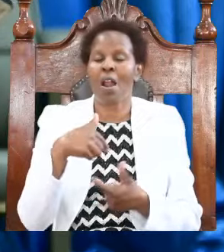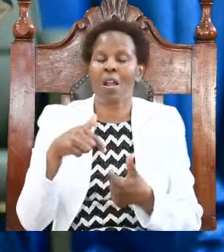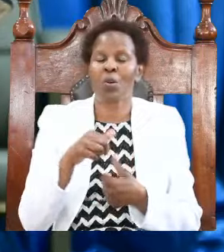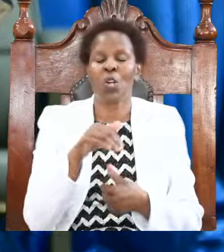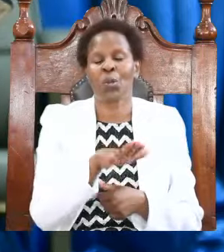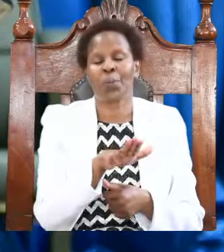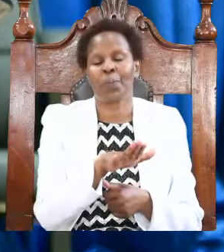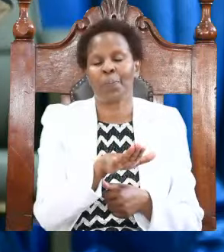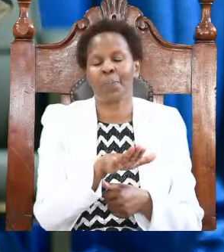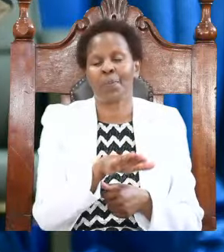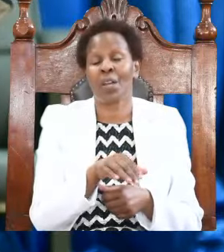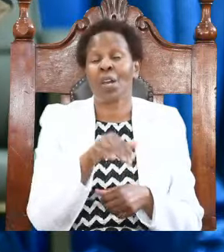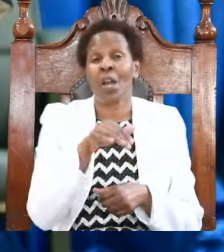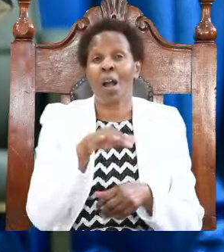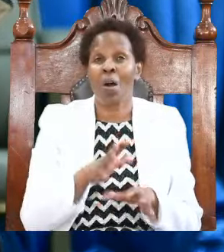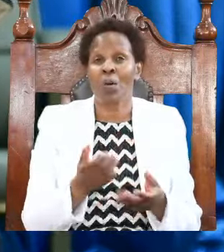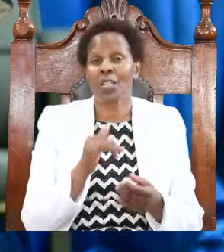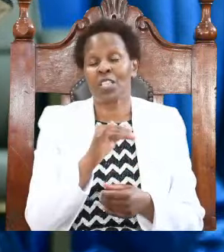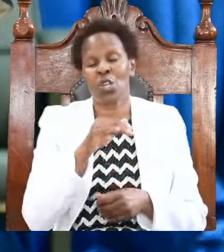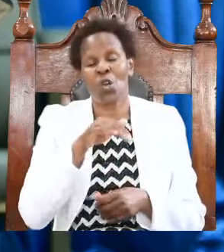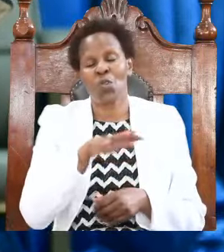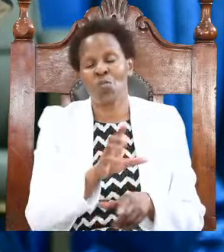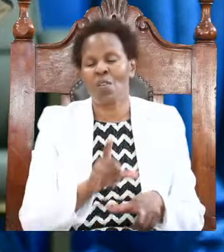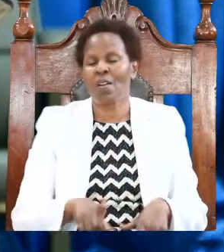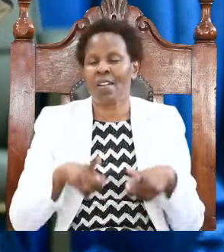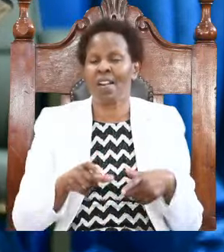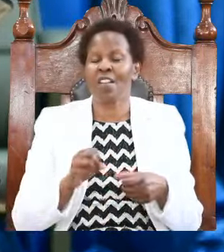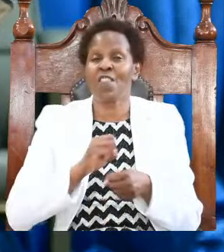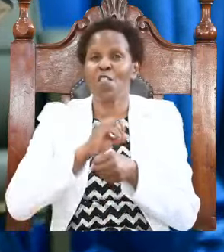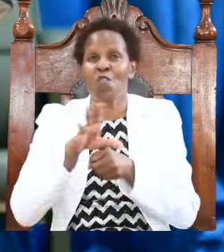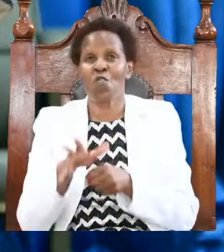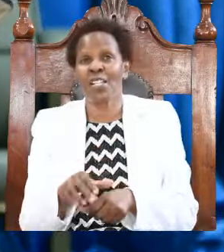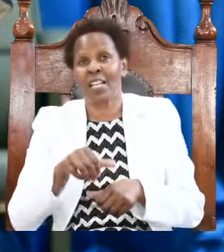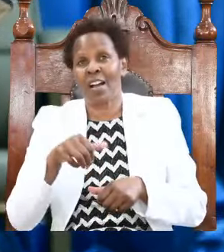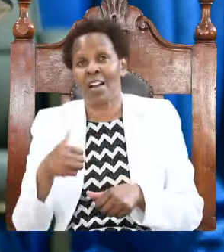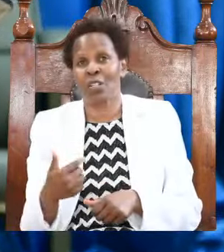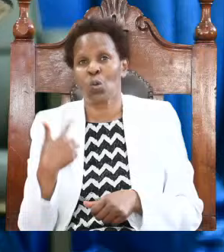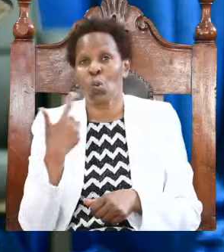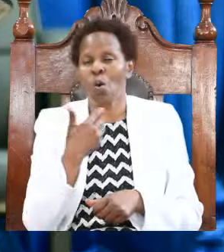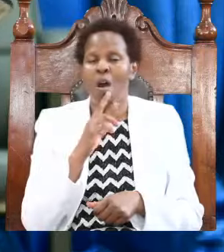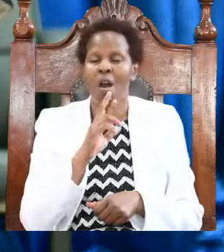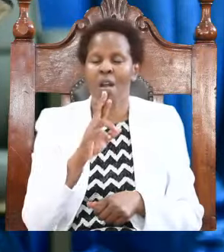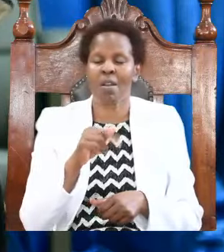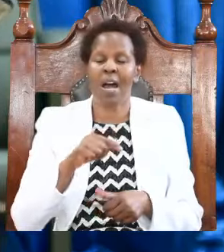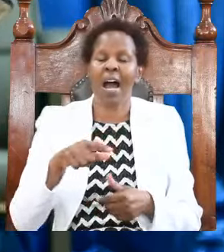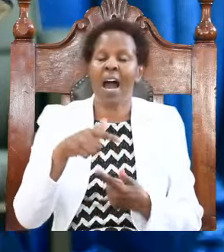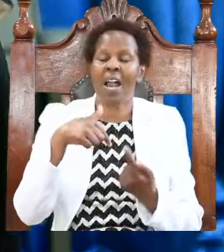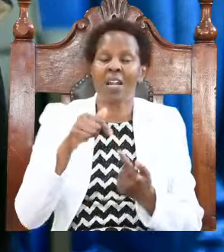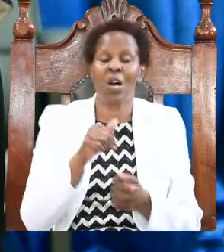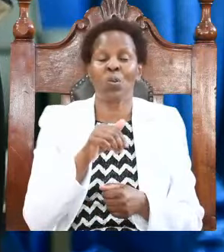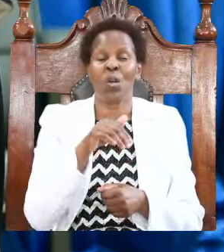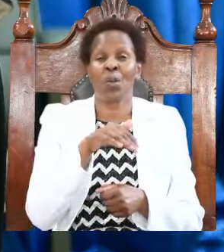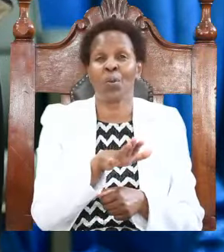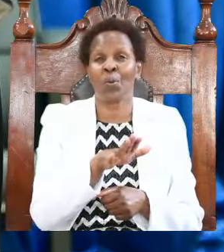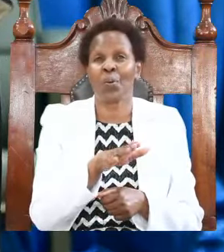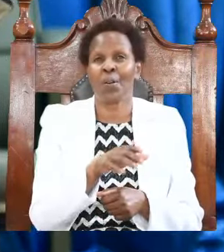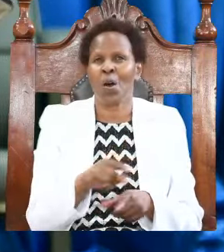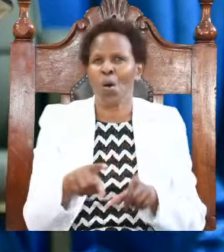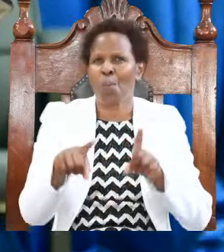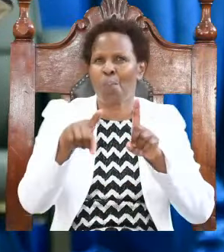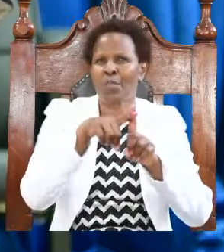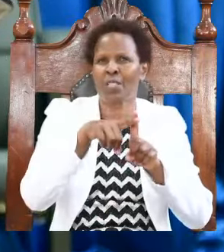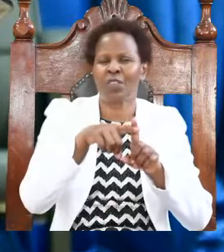How does your life influence those around you? Does it influence them positively